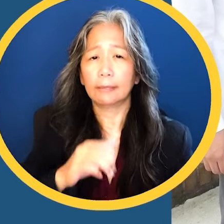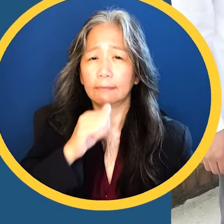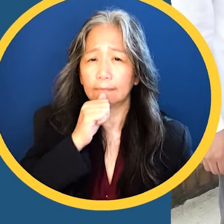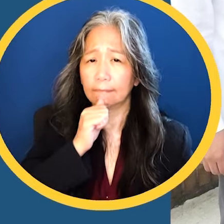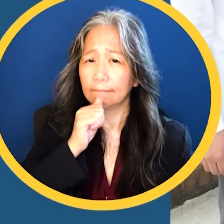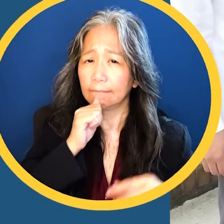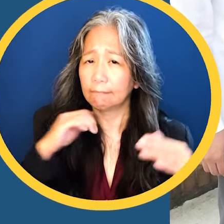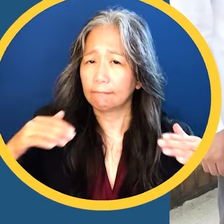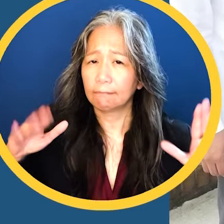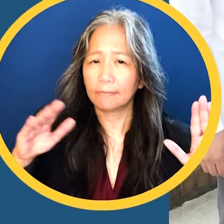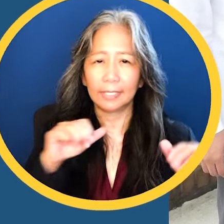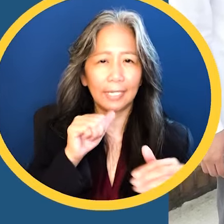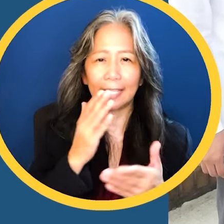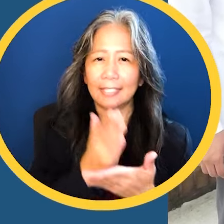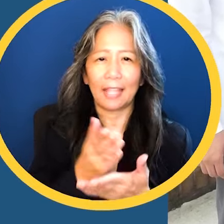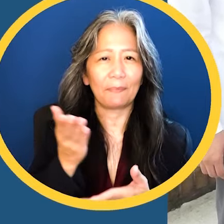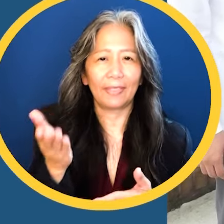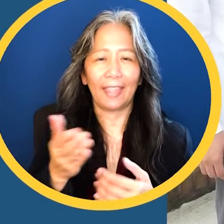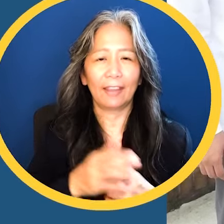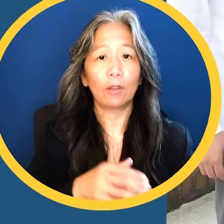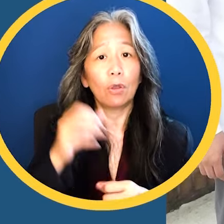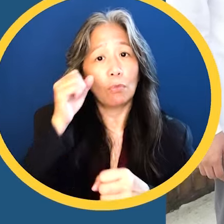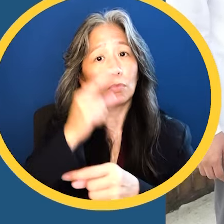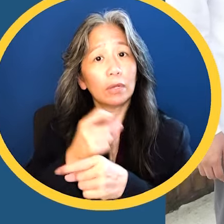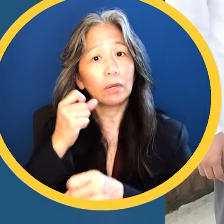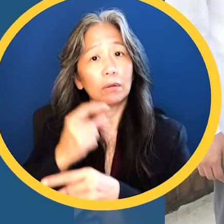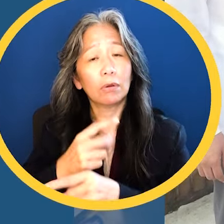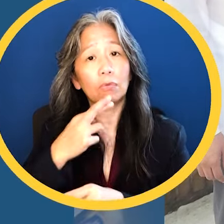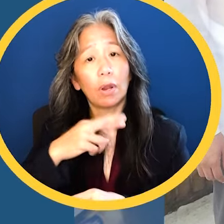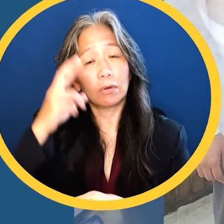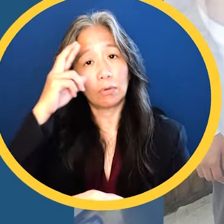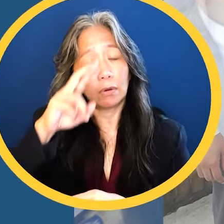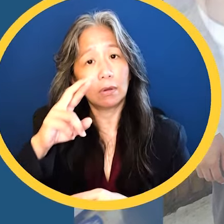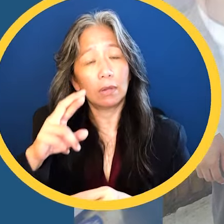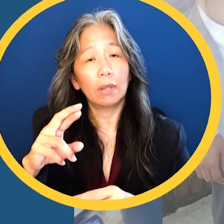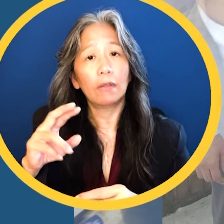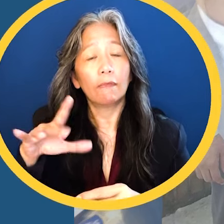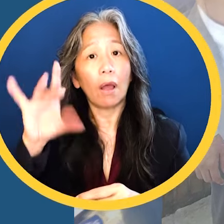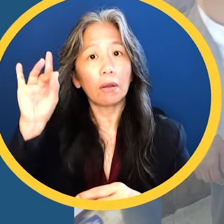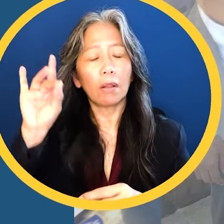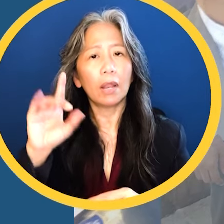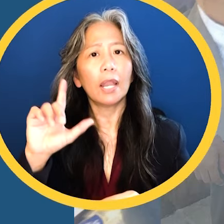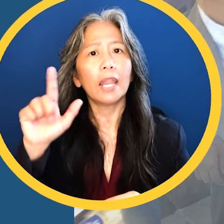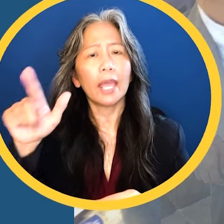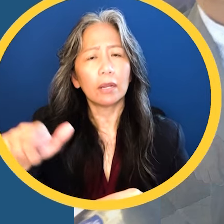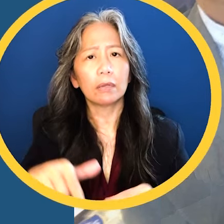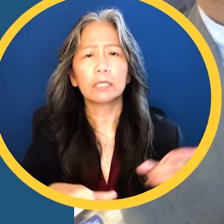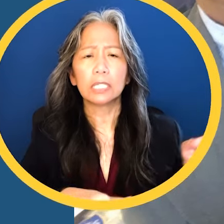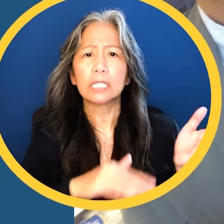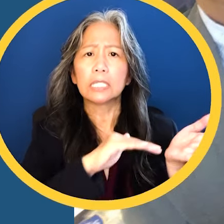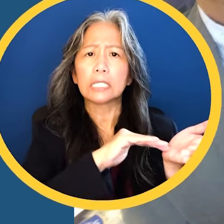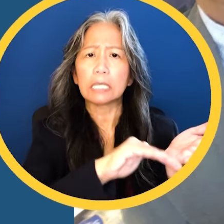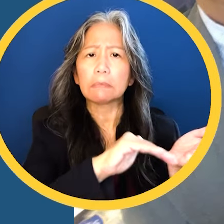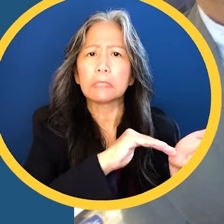sacrifices didn't stop there. Brother Ronnie and Brother Ruel found out later that there were months that their parents skipped out in paying some